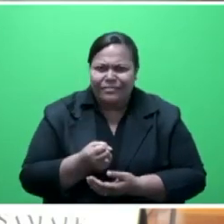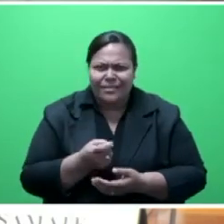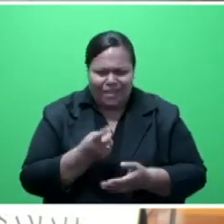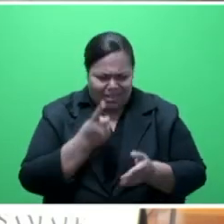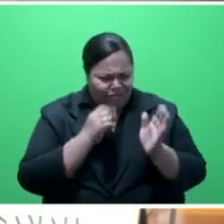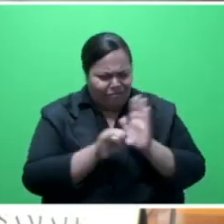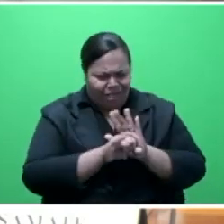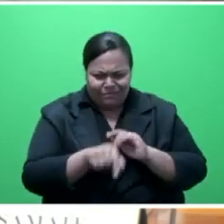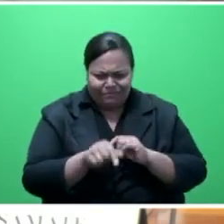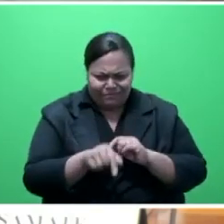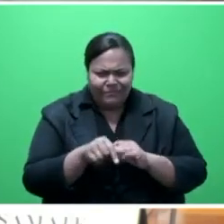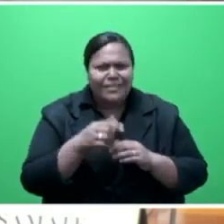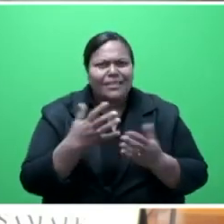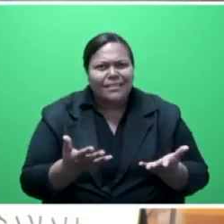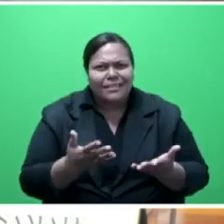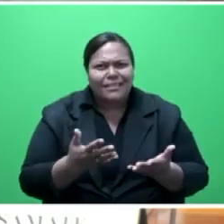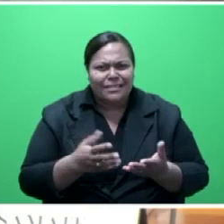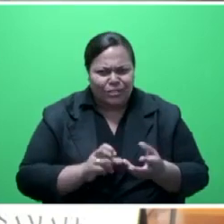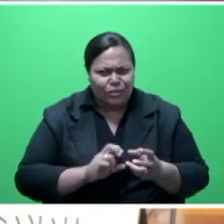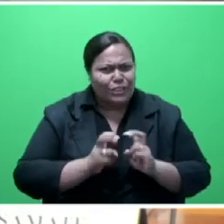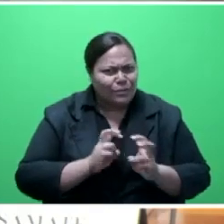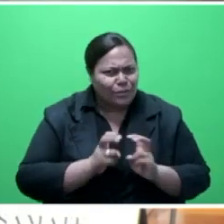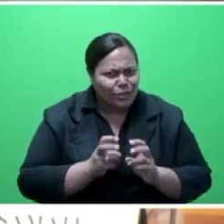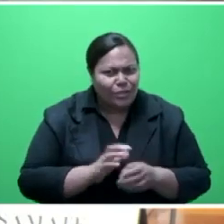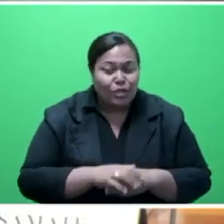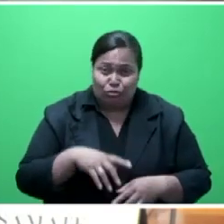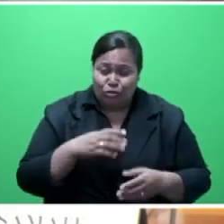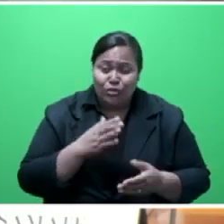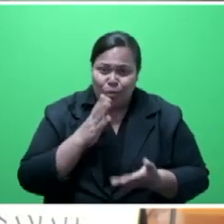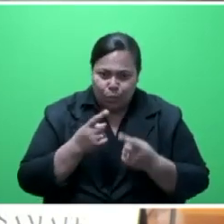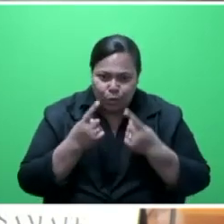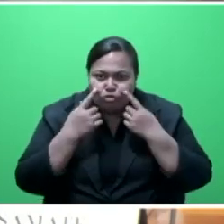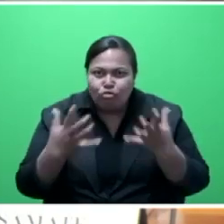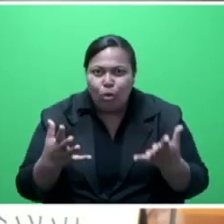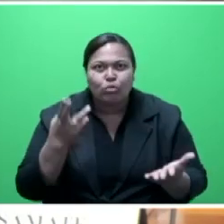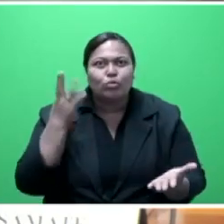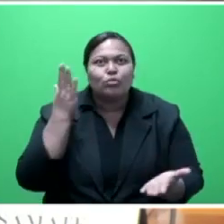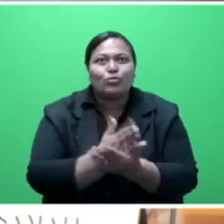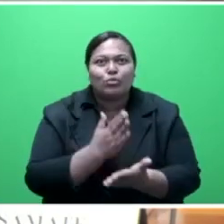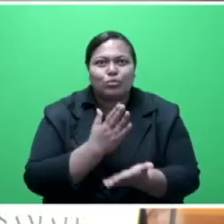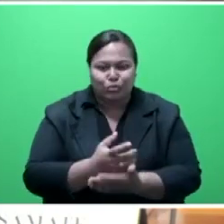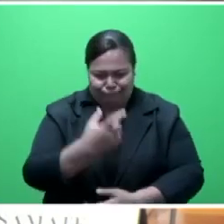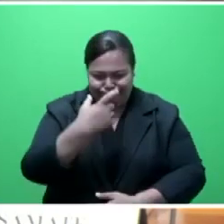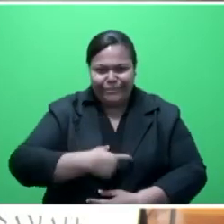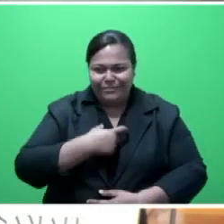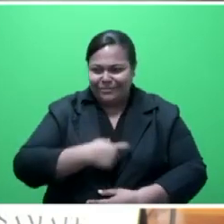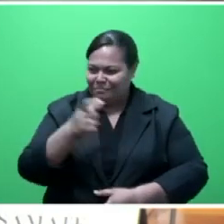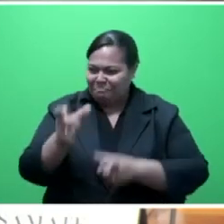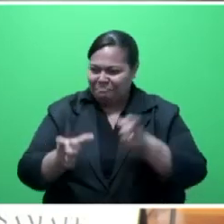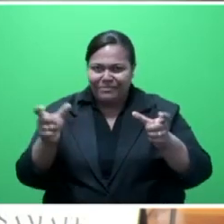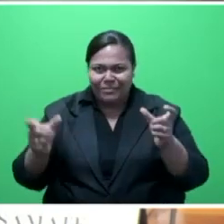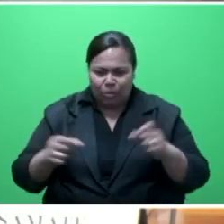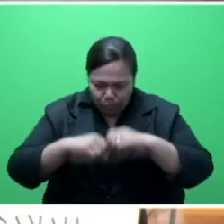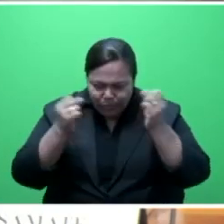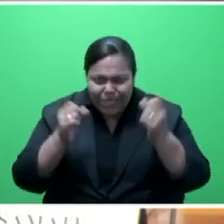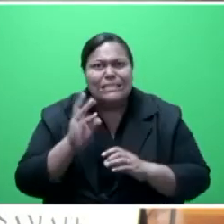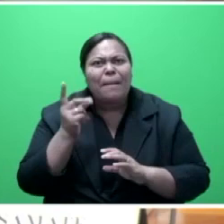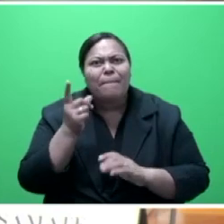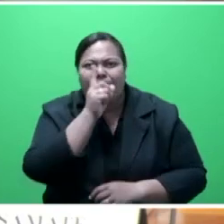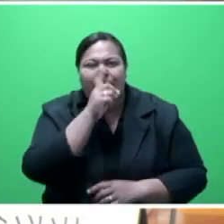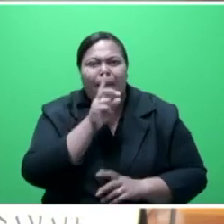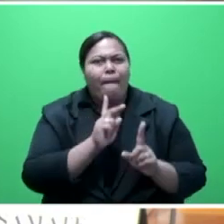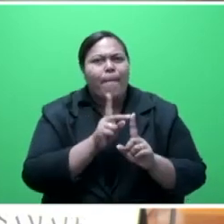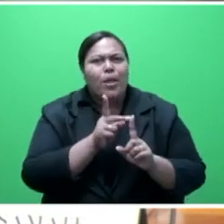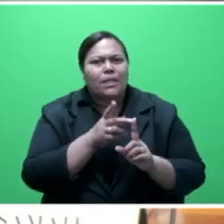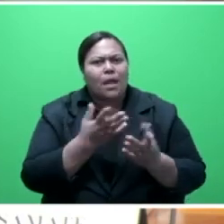as tough times tend to reveal the true nature of people's character. We've seen some people who, for purely political purposes,